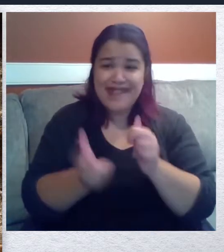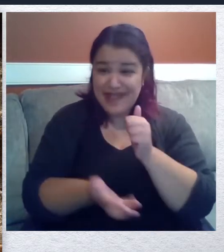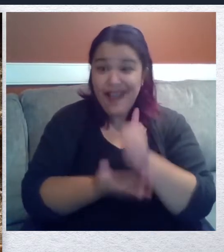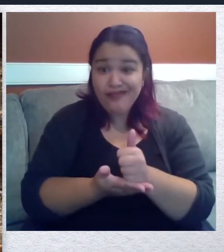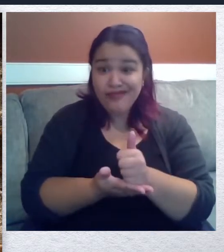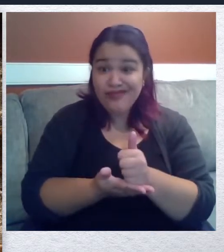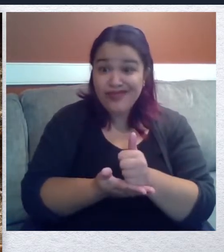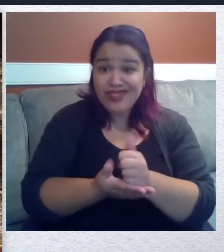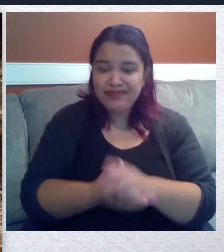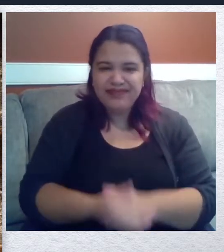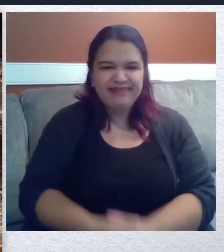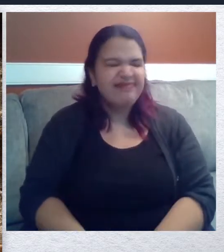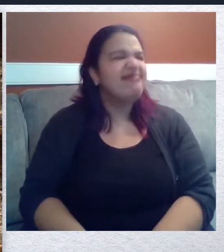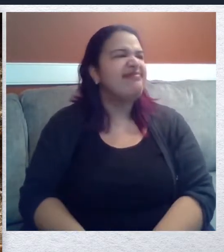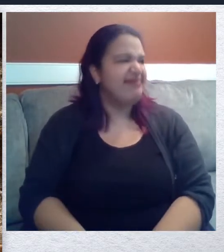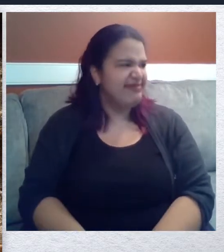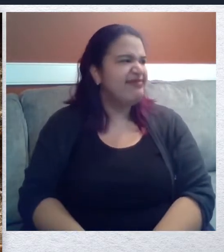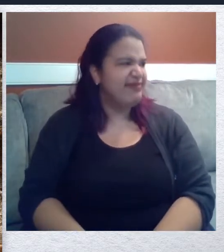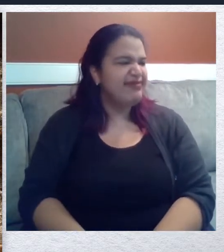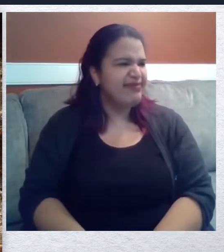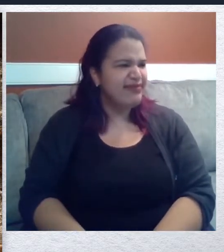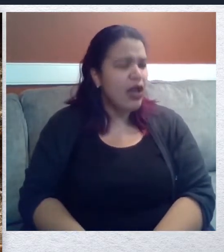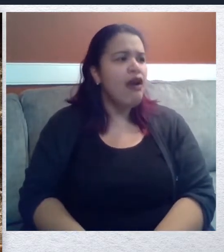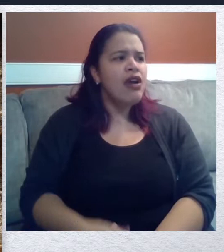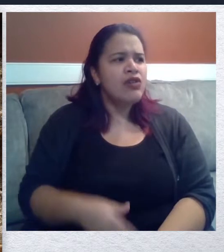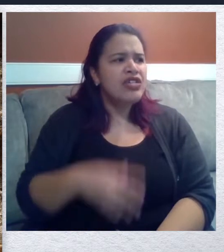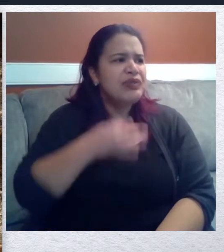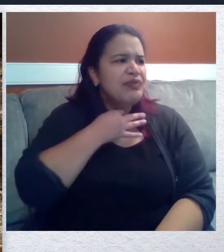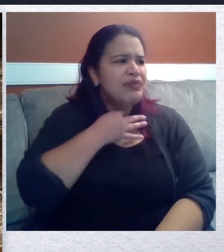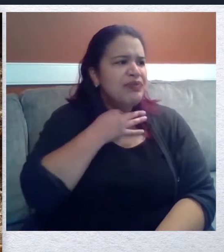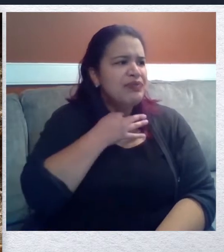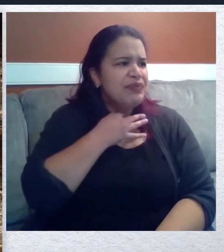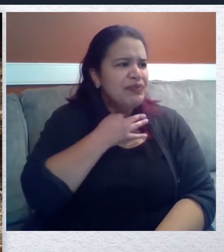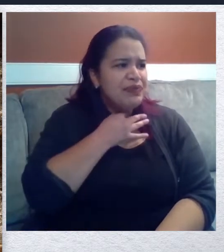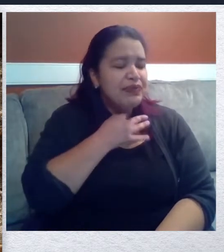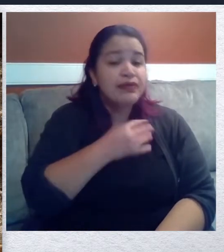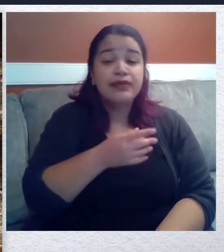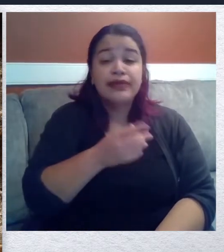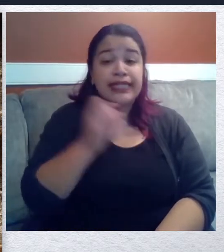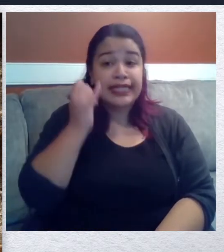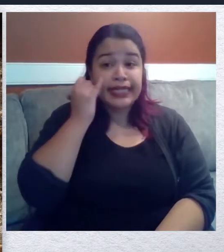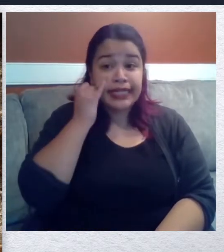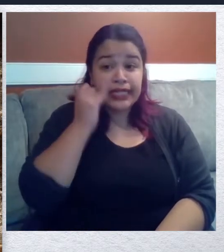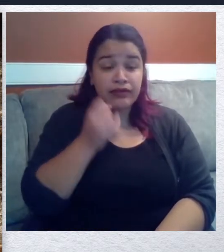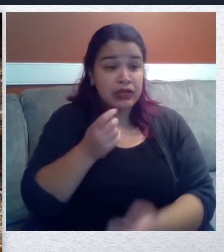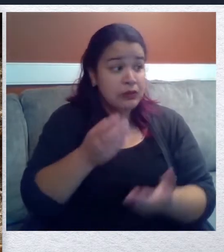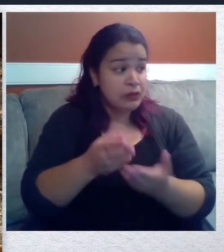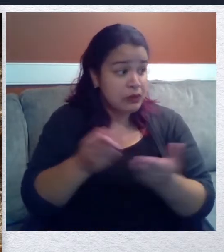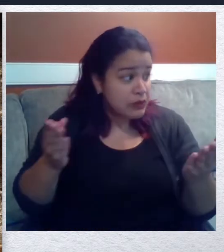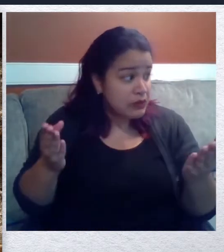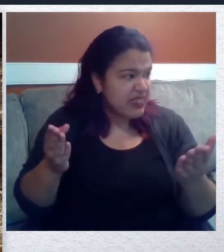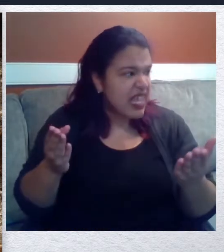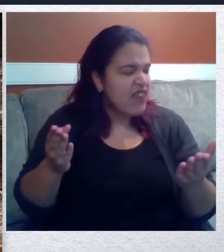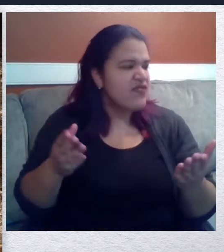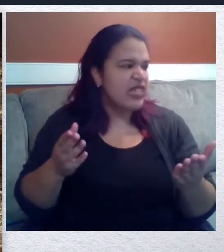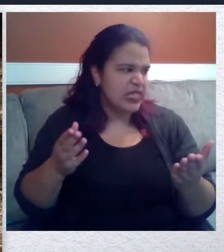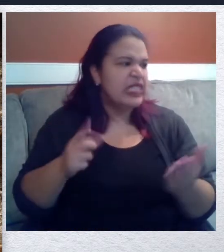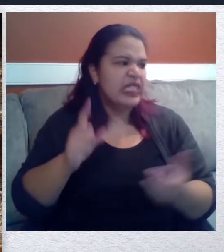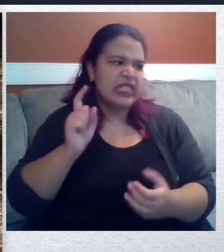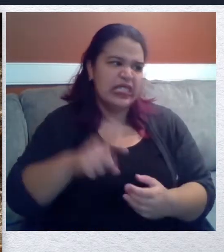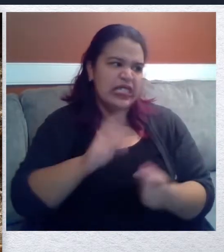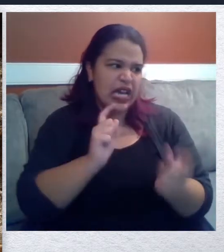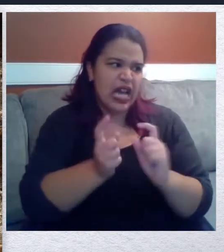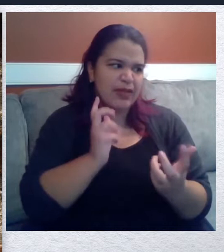you talk a little bit about what a candidate should do if they feel they are going to need an accommodation for the event?